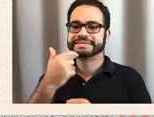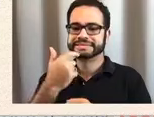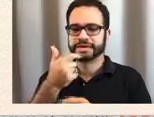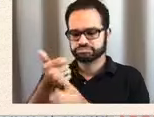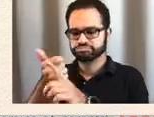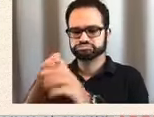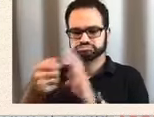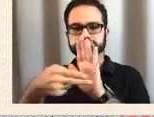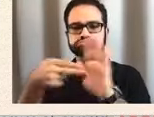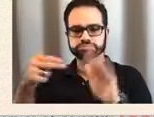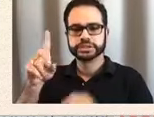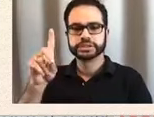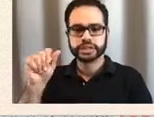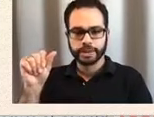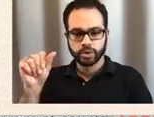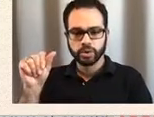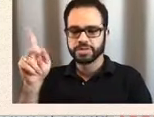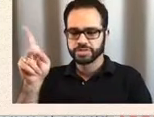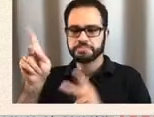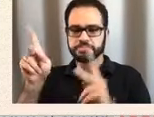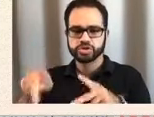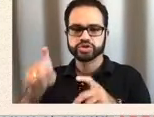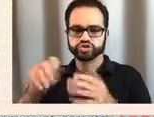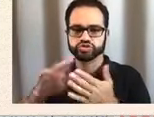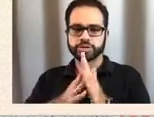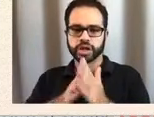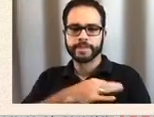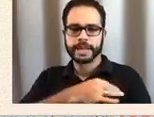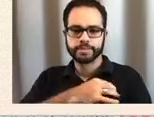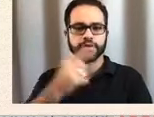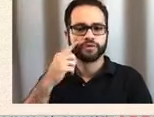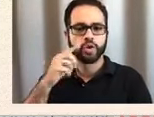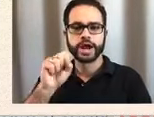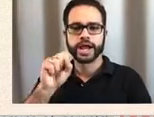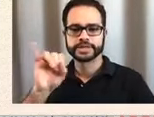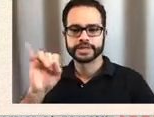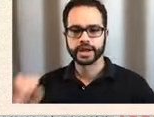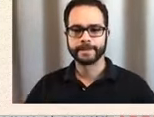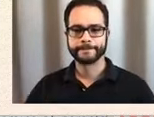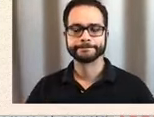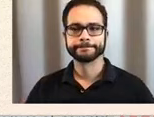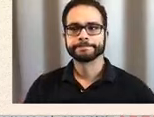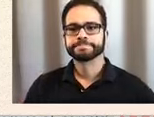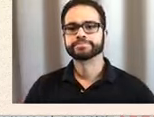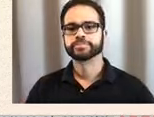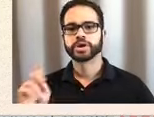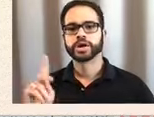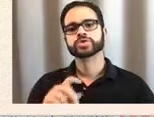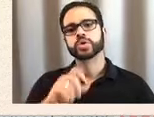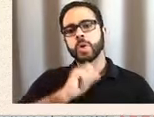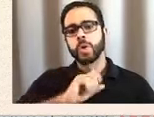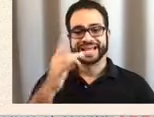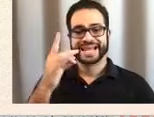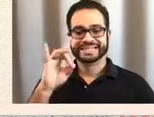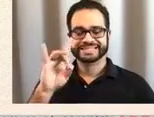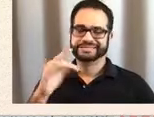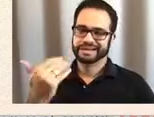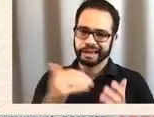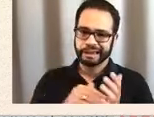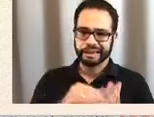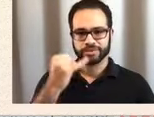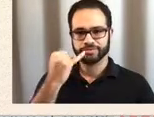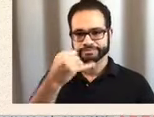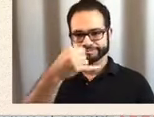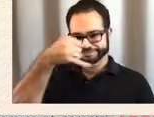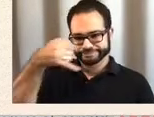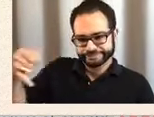person should be eligible for SSI. All right, so 18, again, a line in the sand. Parents no longer